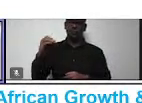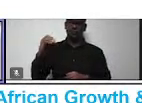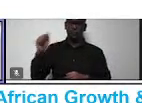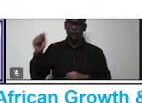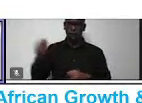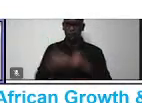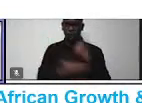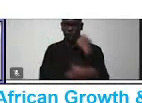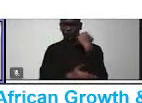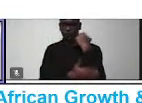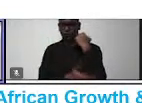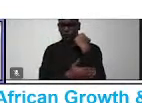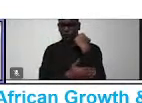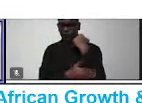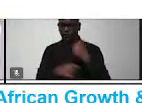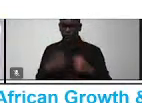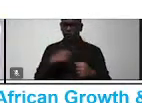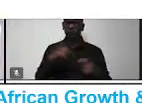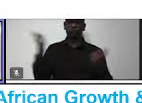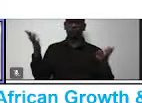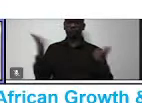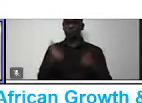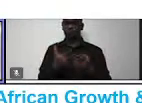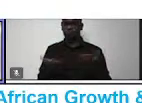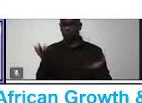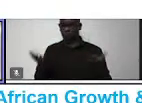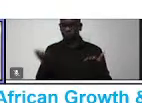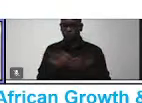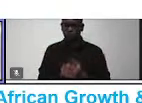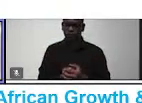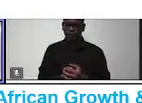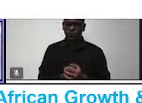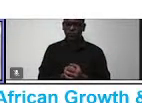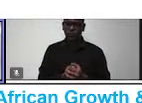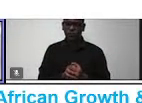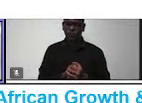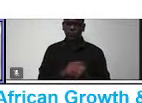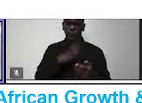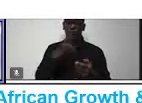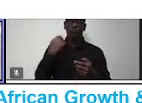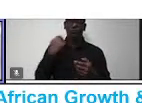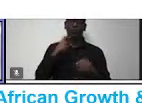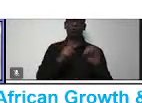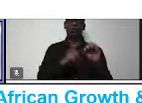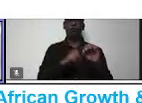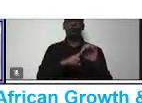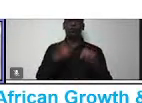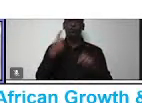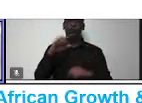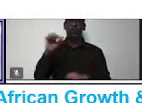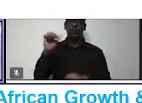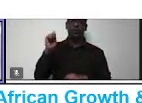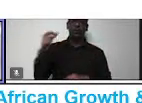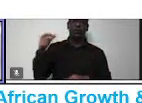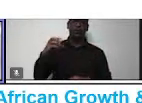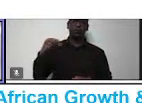really the long and the short of it. In order to qualify for AGOA